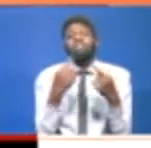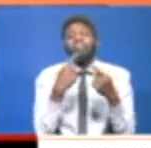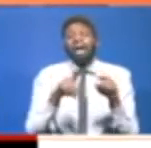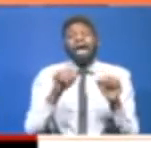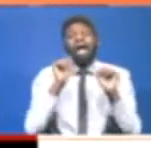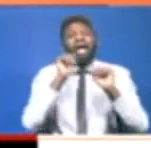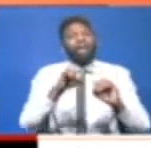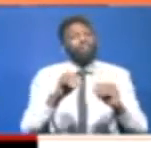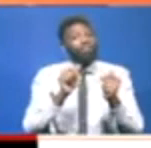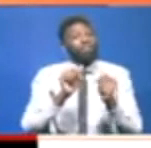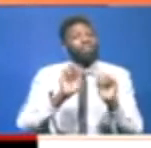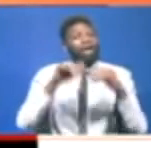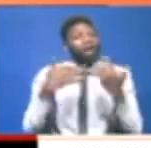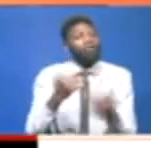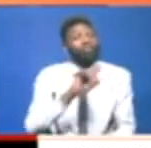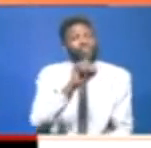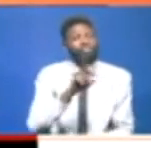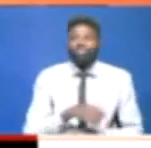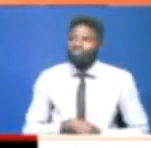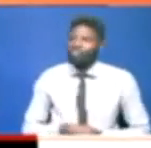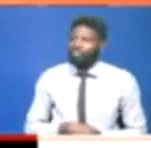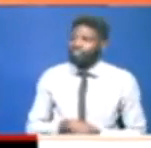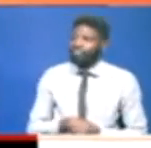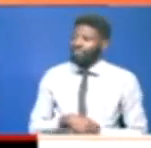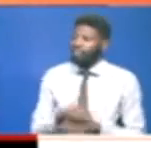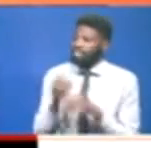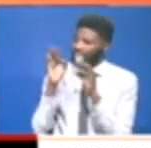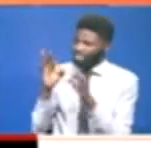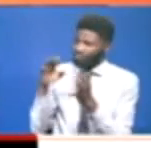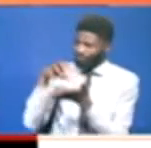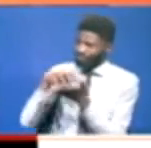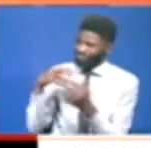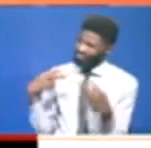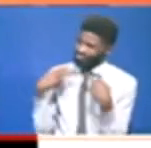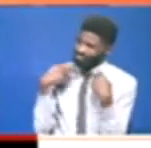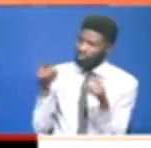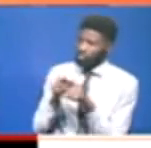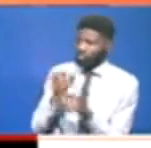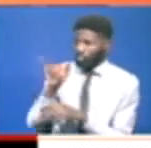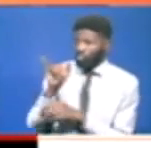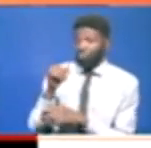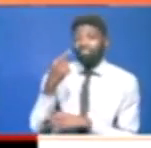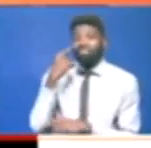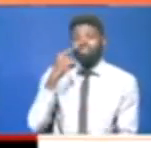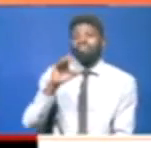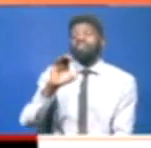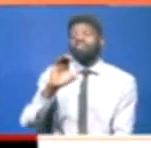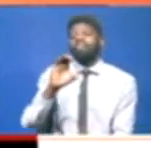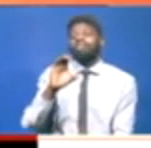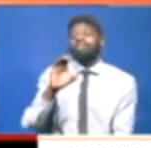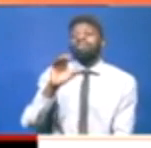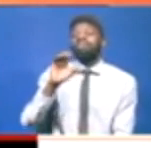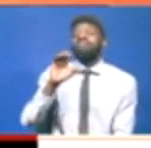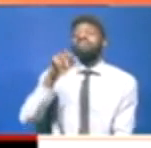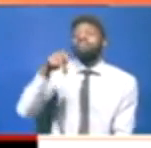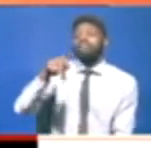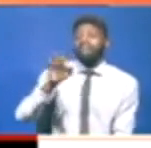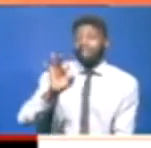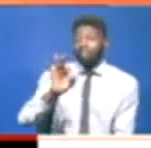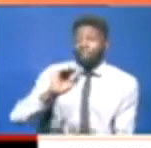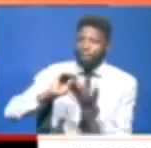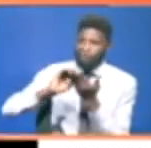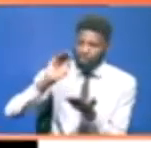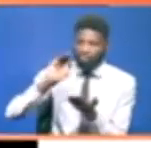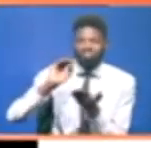of that quagmire, you find the county pension fund has been having a lot of interactions with the county